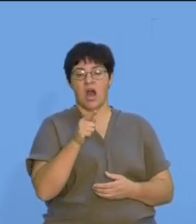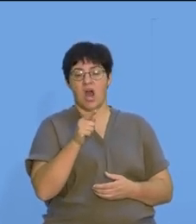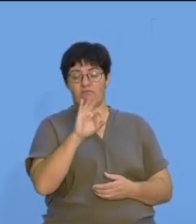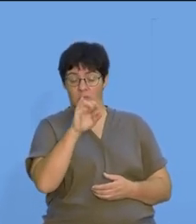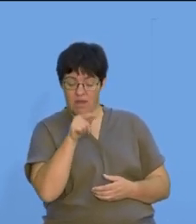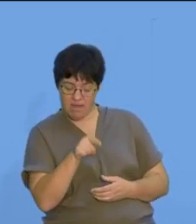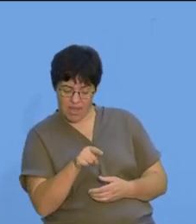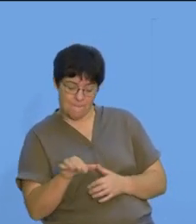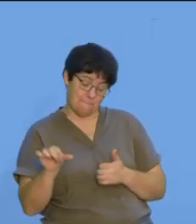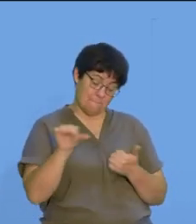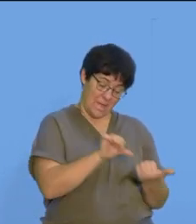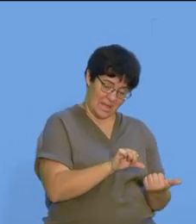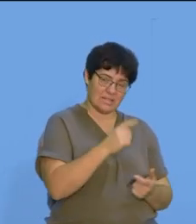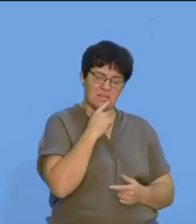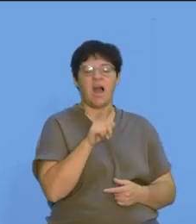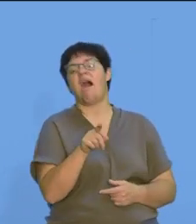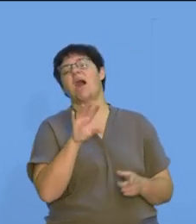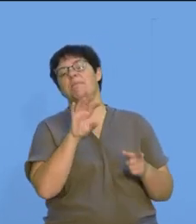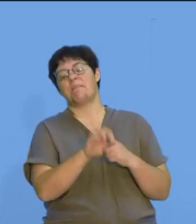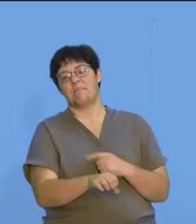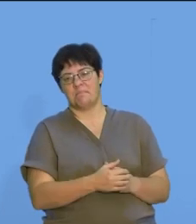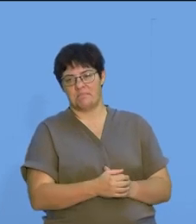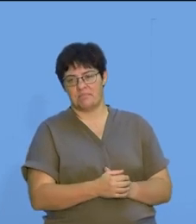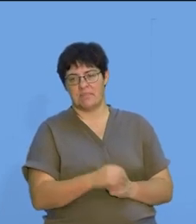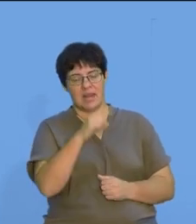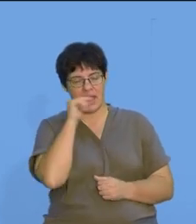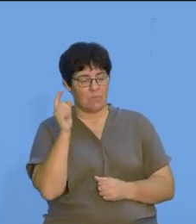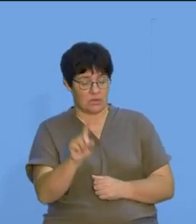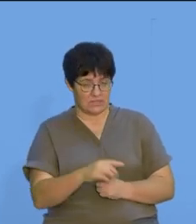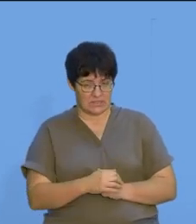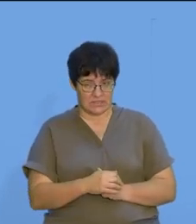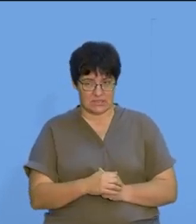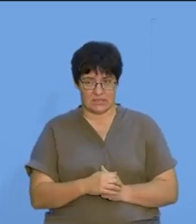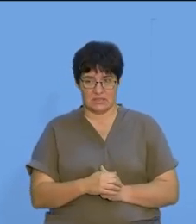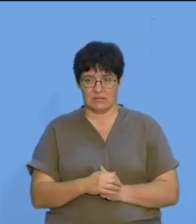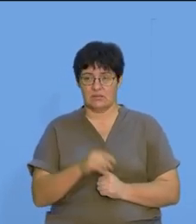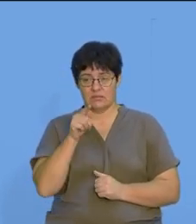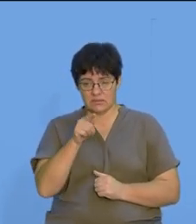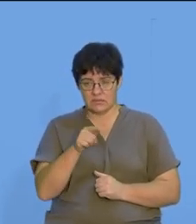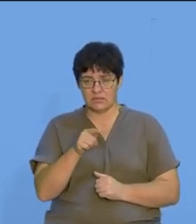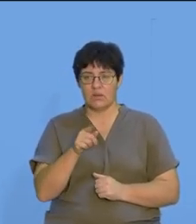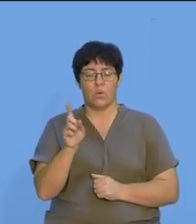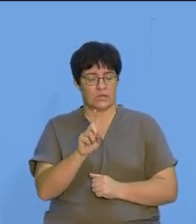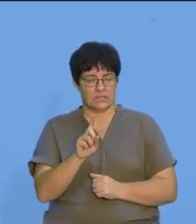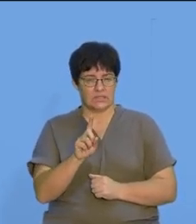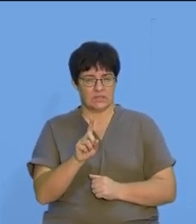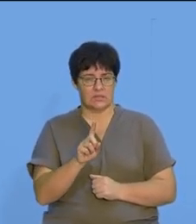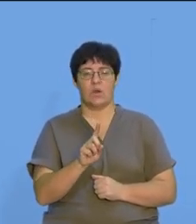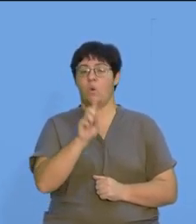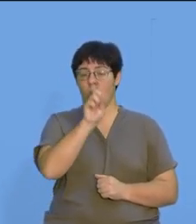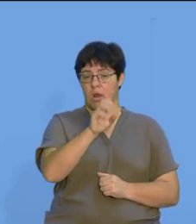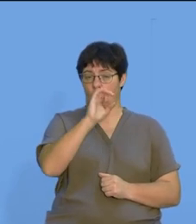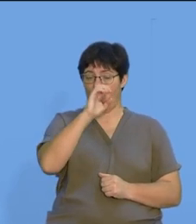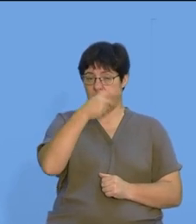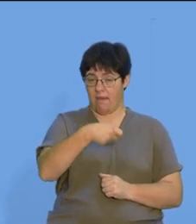this formula, we are able to work backwards and actually determine the name of the substance. Okay, this substance consists